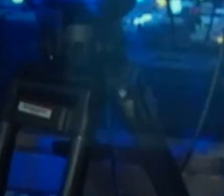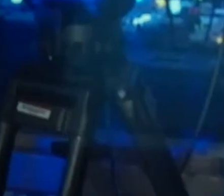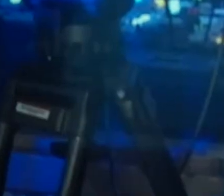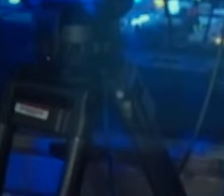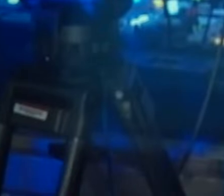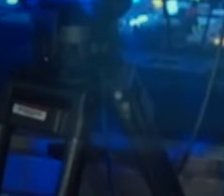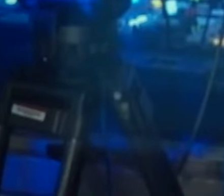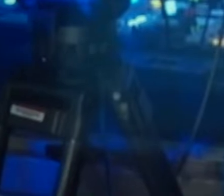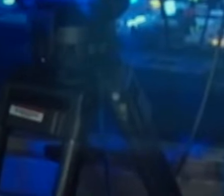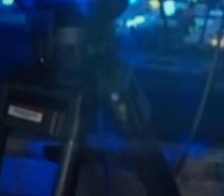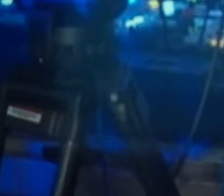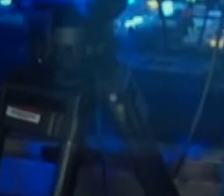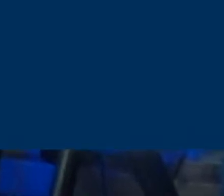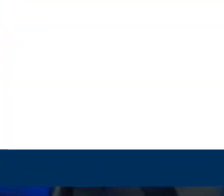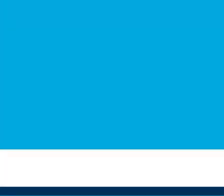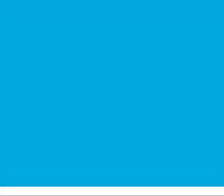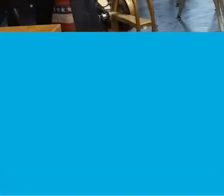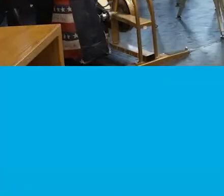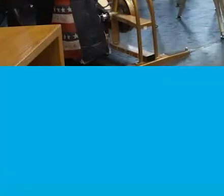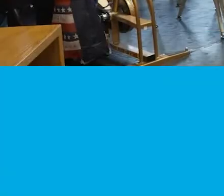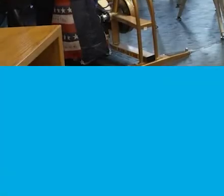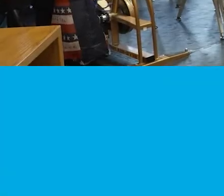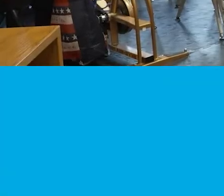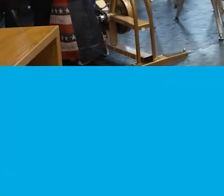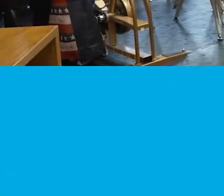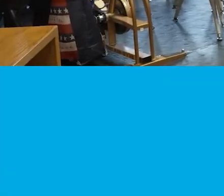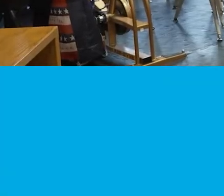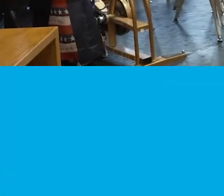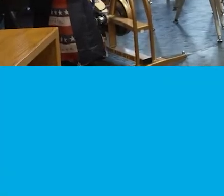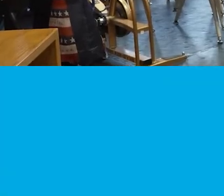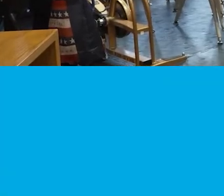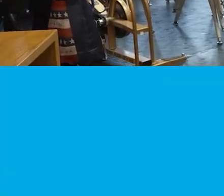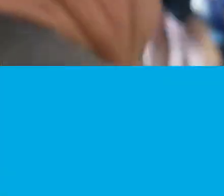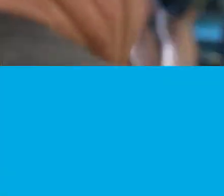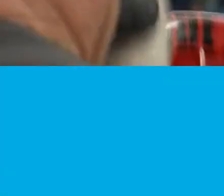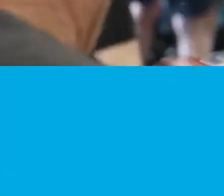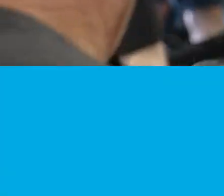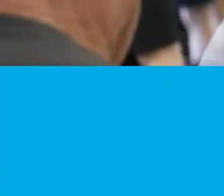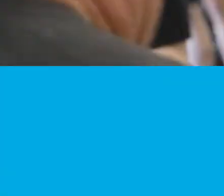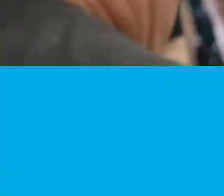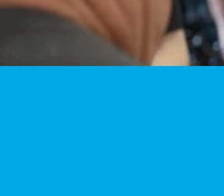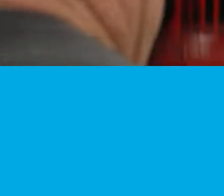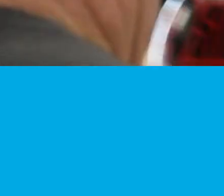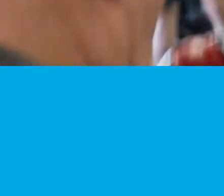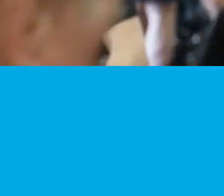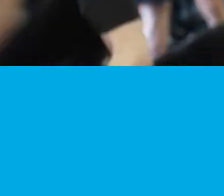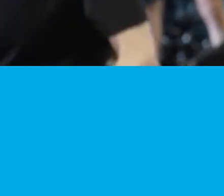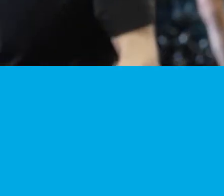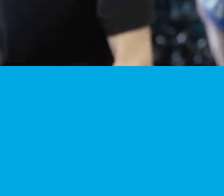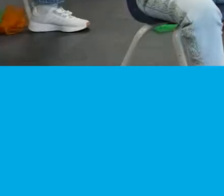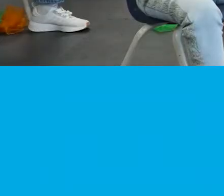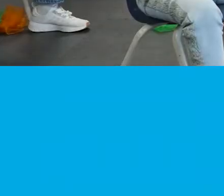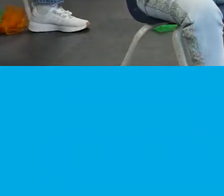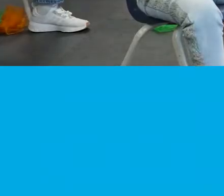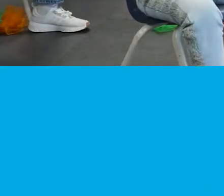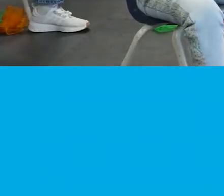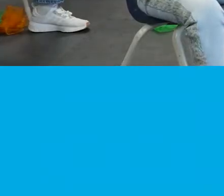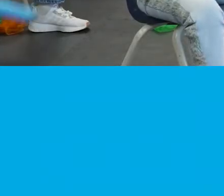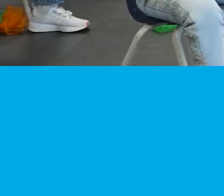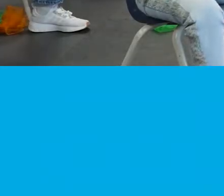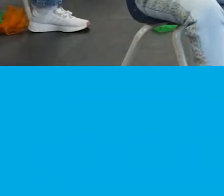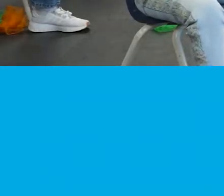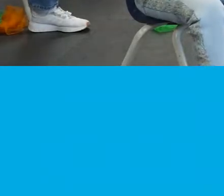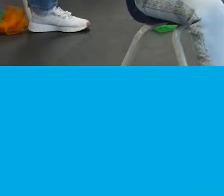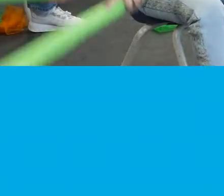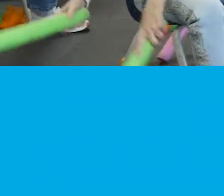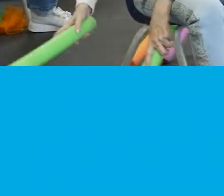Jessica Lovell on the next Morning Medical Update, Movement as Medicine. See what makes these kickboxing classes especially suited